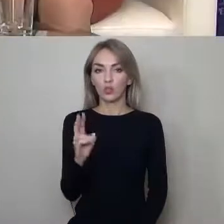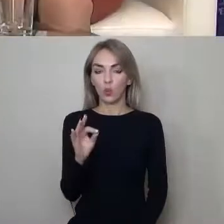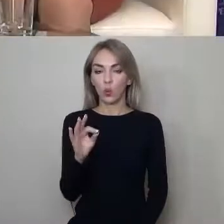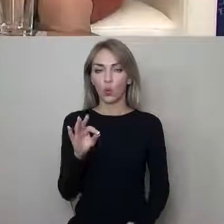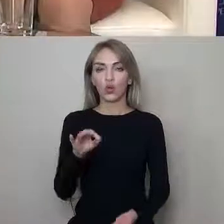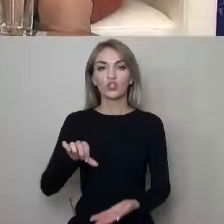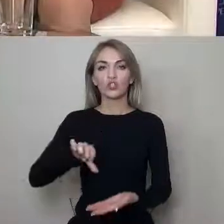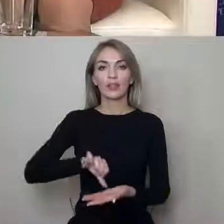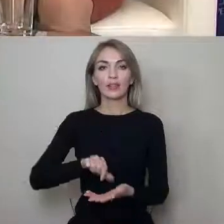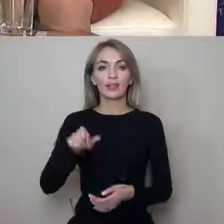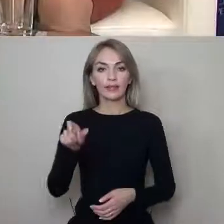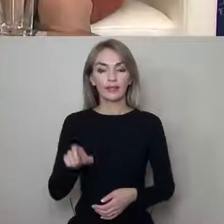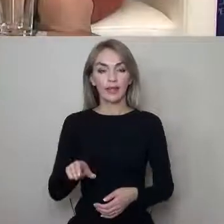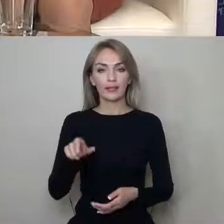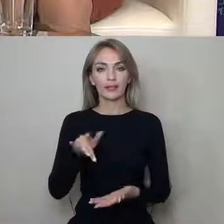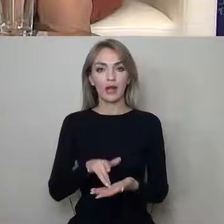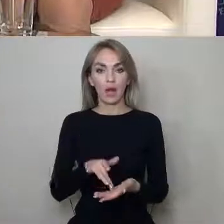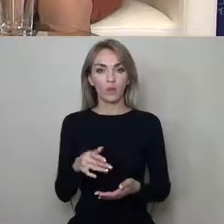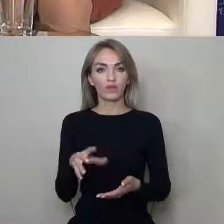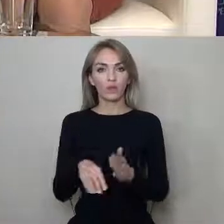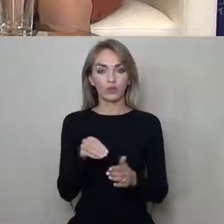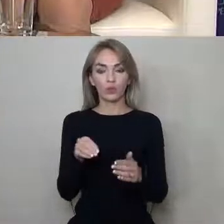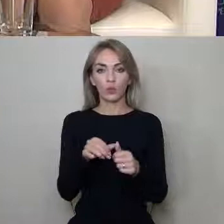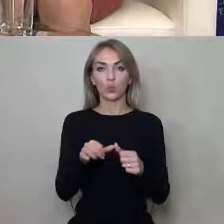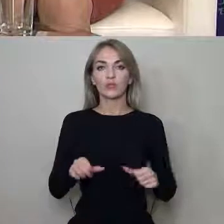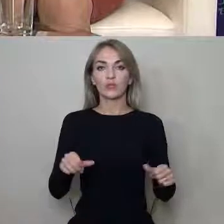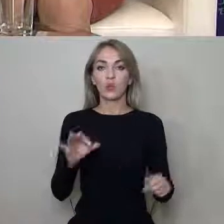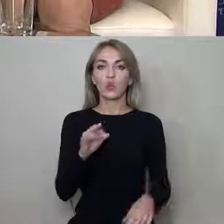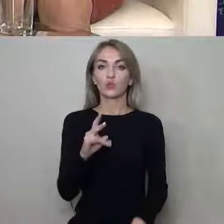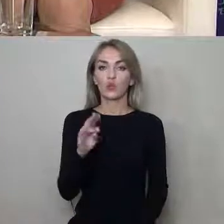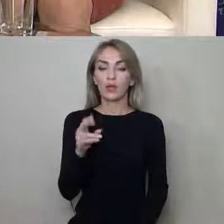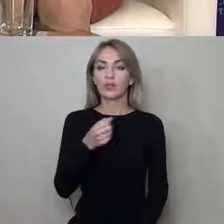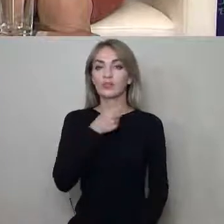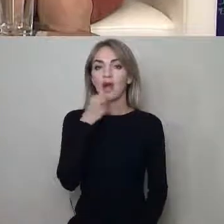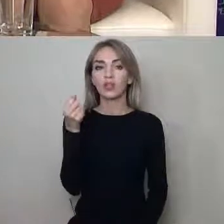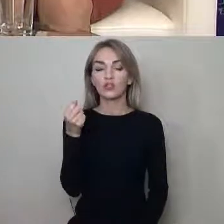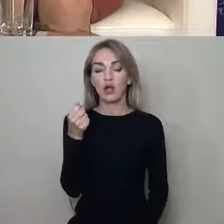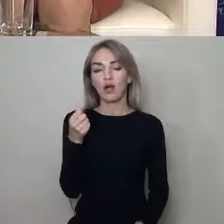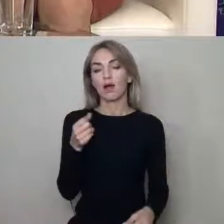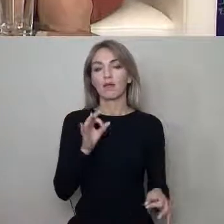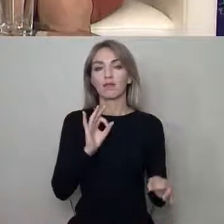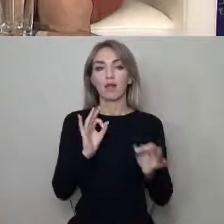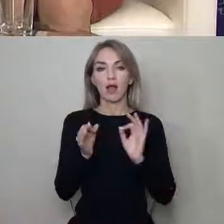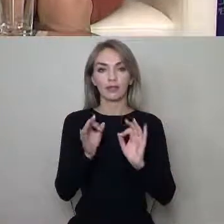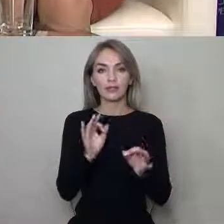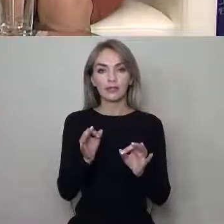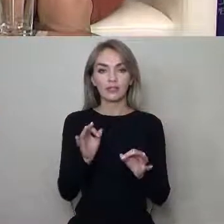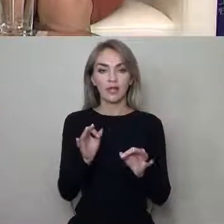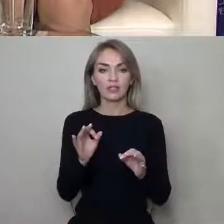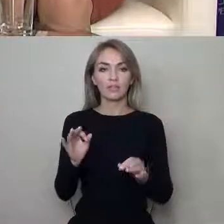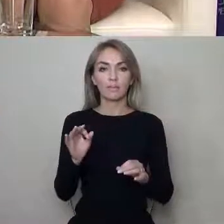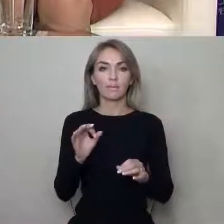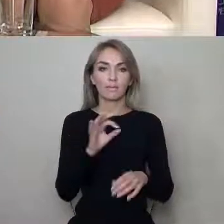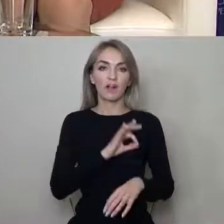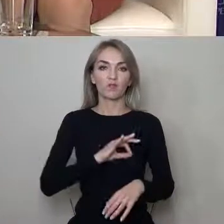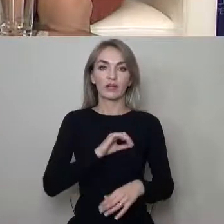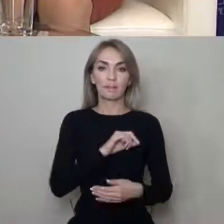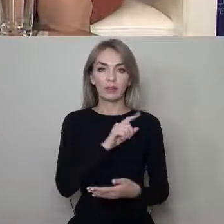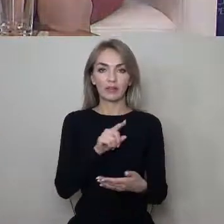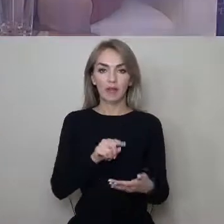the issue. Today we have Olga Kutsuruba, senior advisor of the Opora